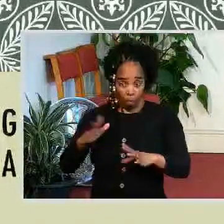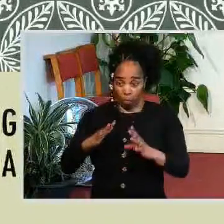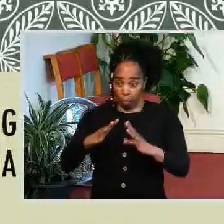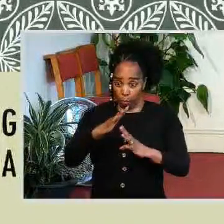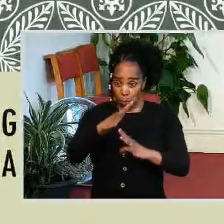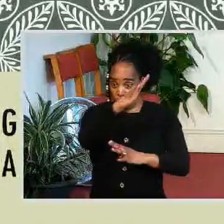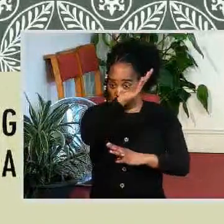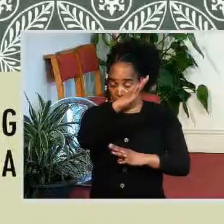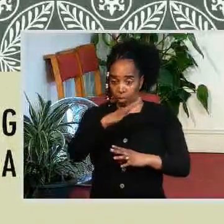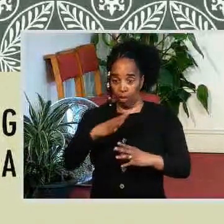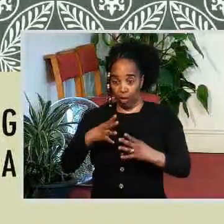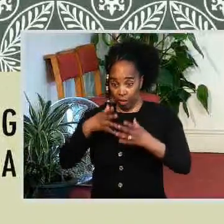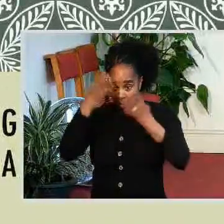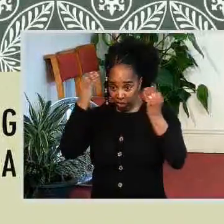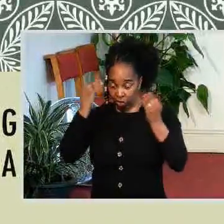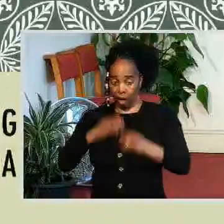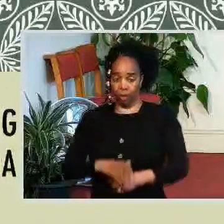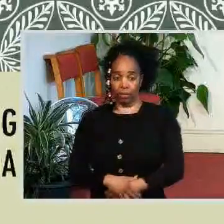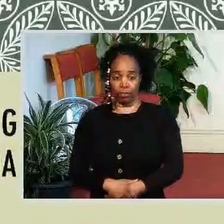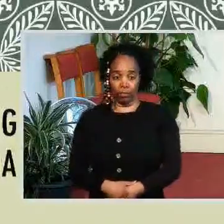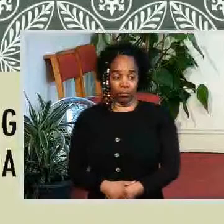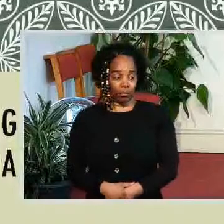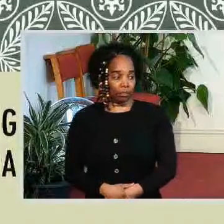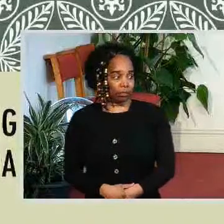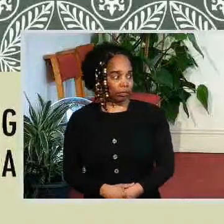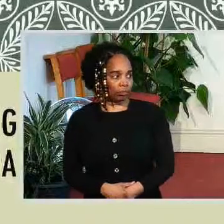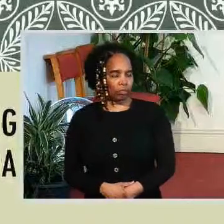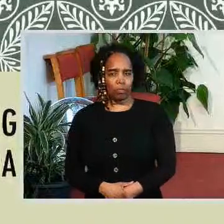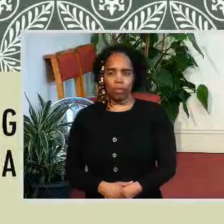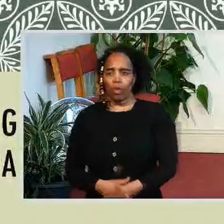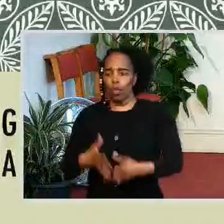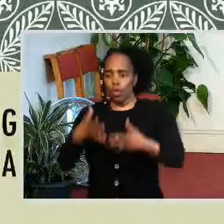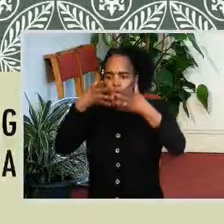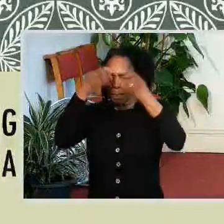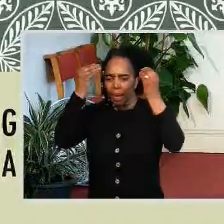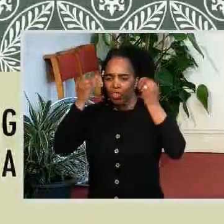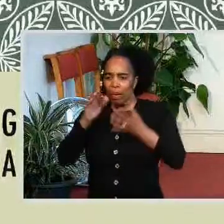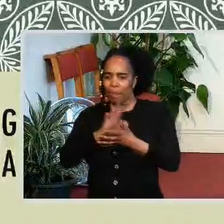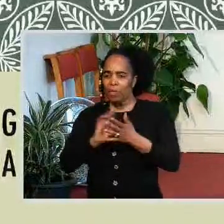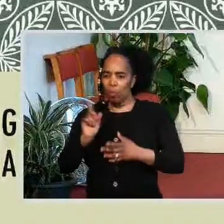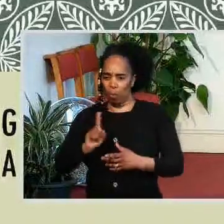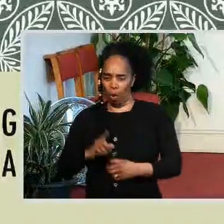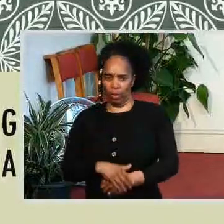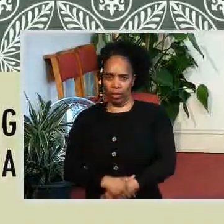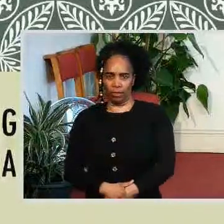all the time. Okay. So what is dementia exactly?